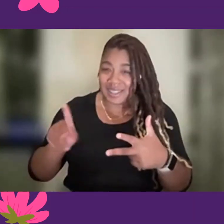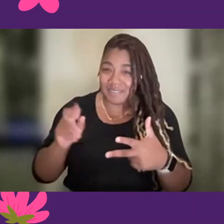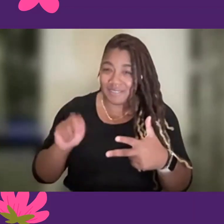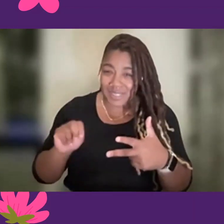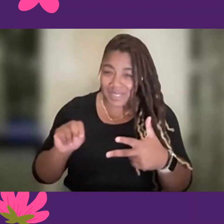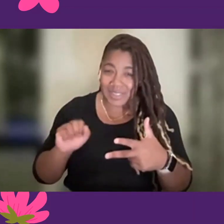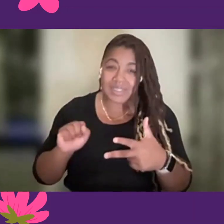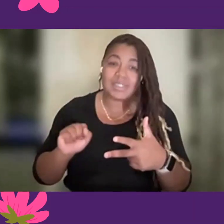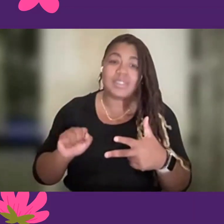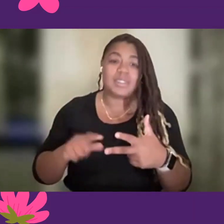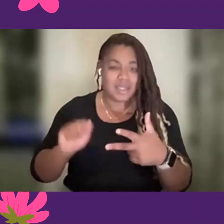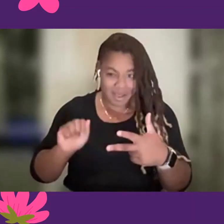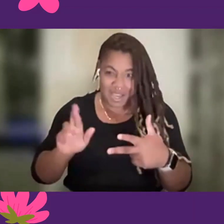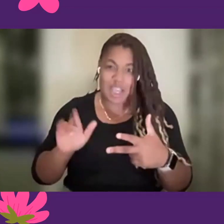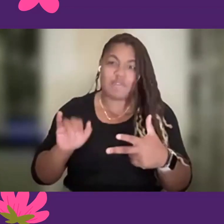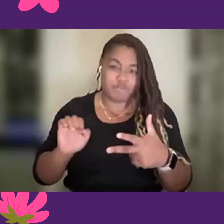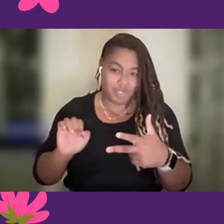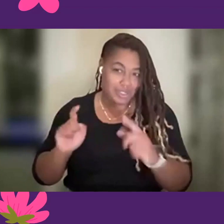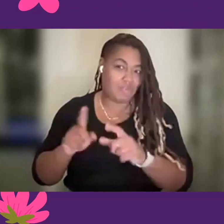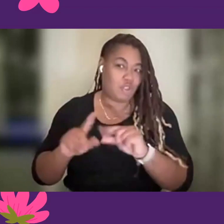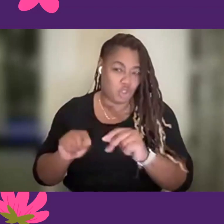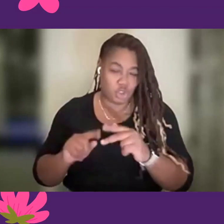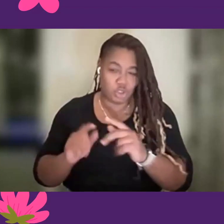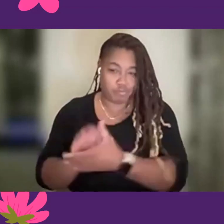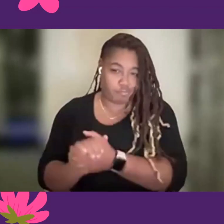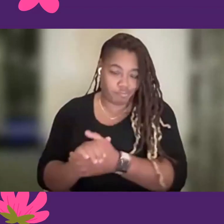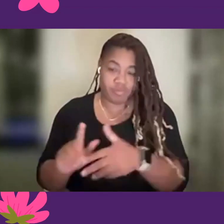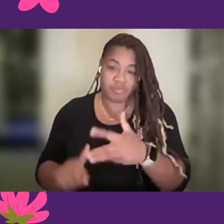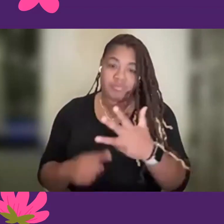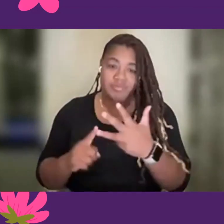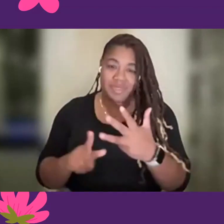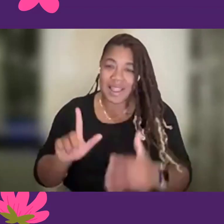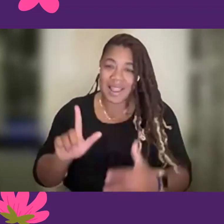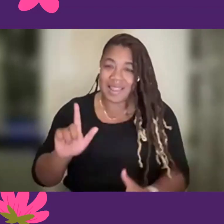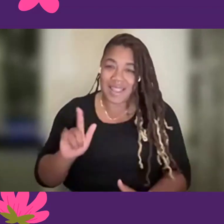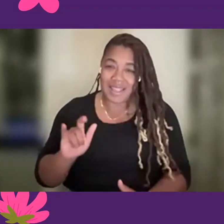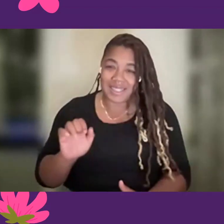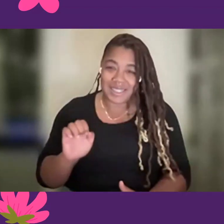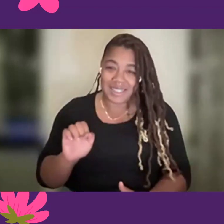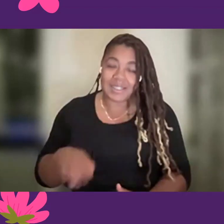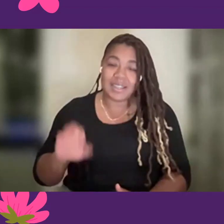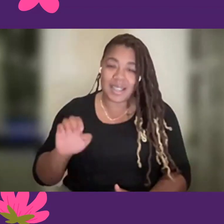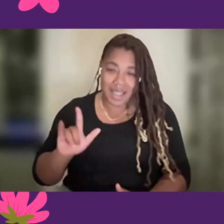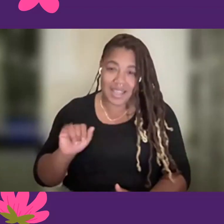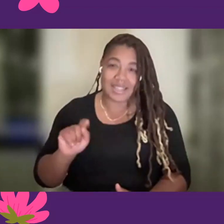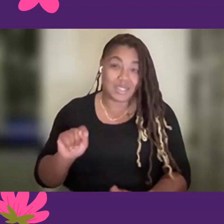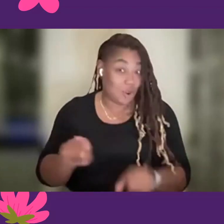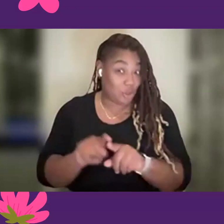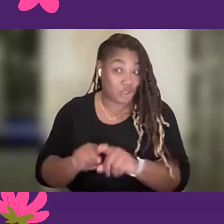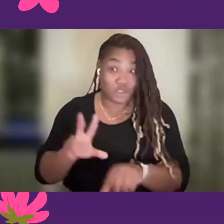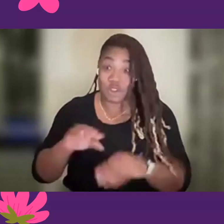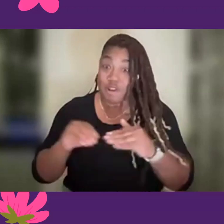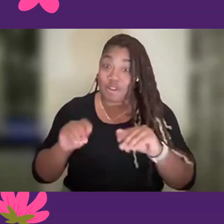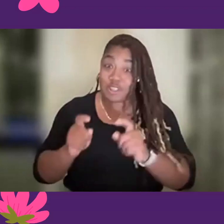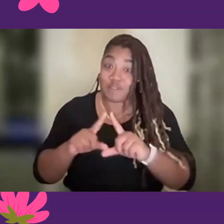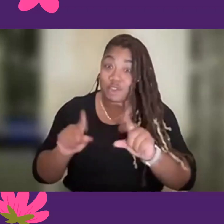Aerie. Congratulations. And Lexi Elliott, also a $30 gift card to